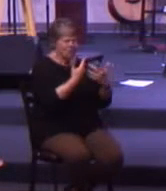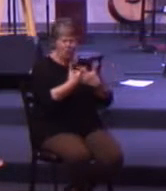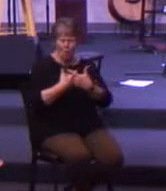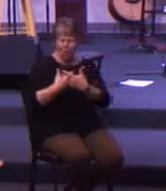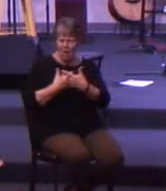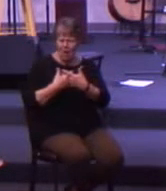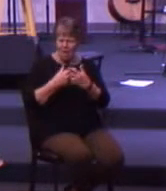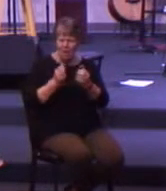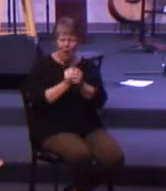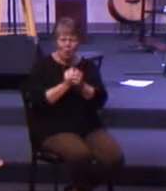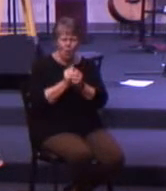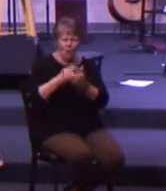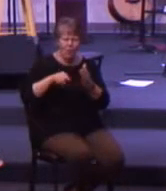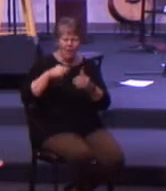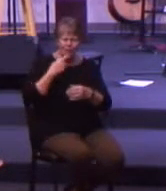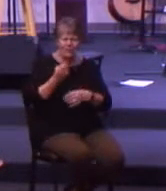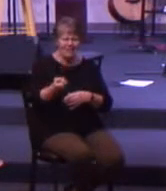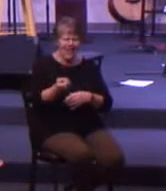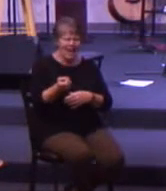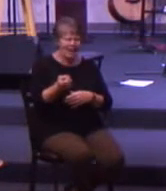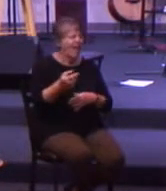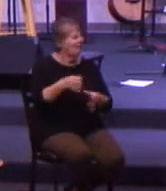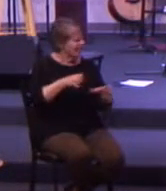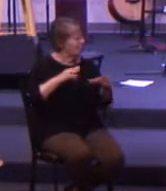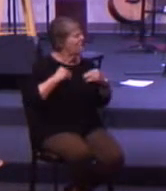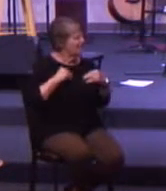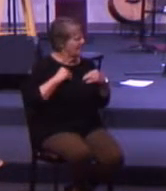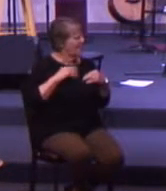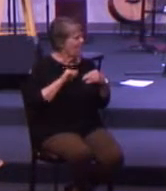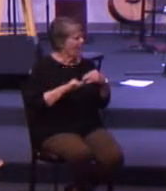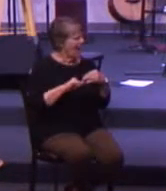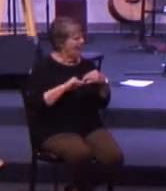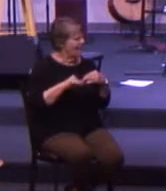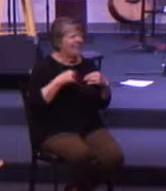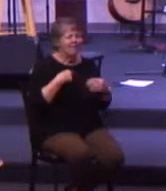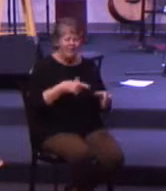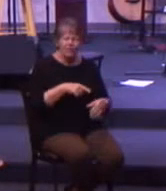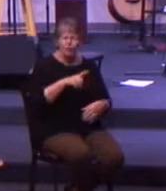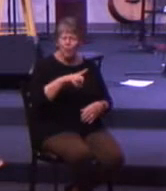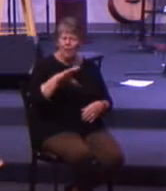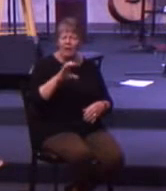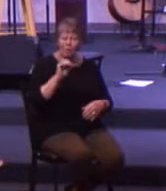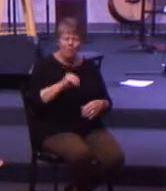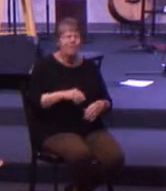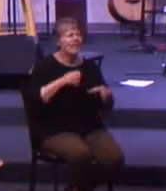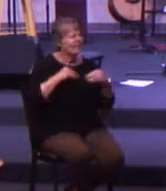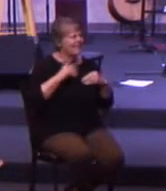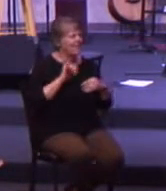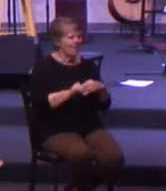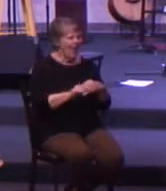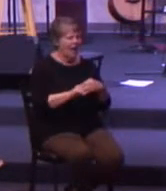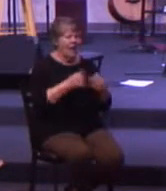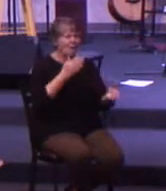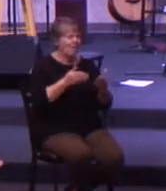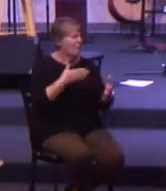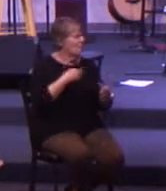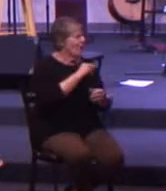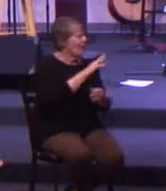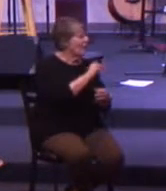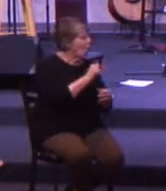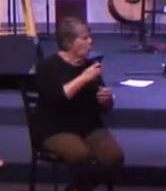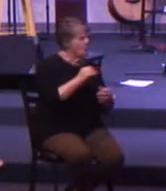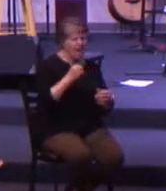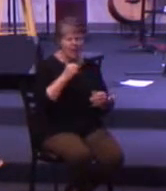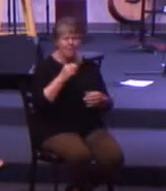with that. Let's just all be totally okay with that. I mean, it might line up. We don't know. But if it